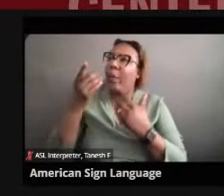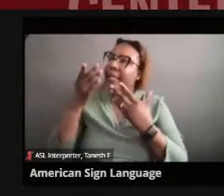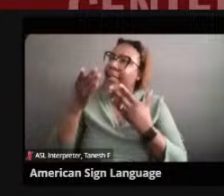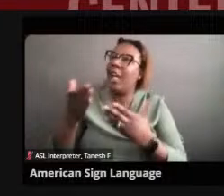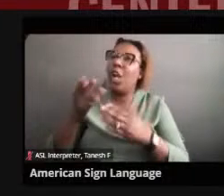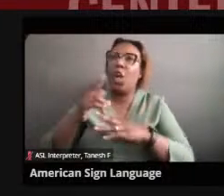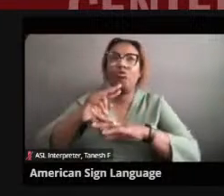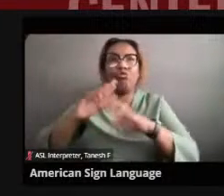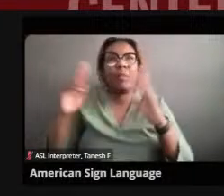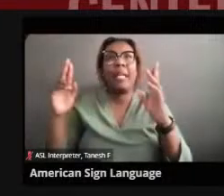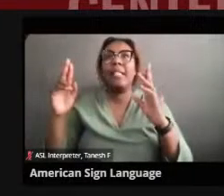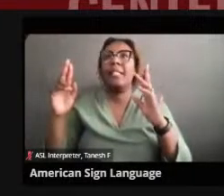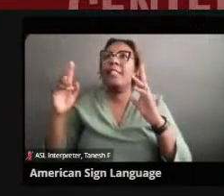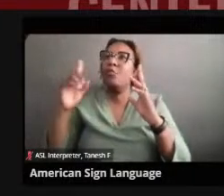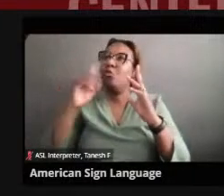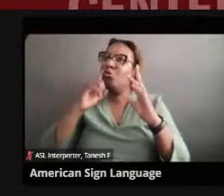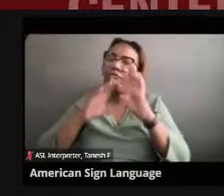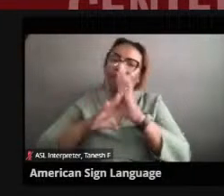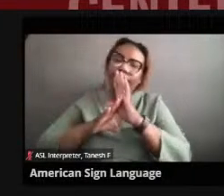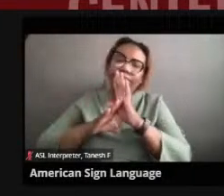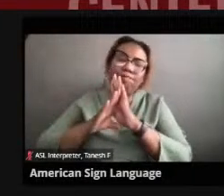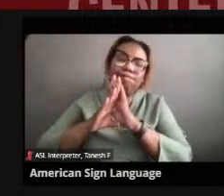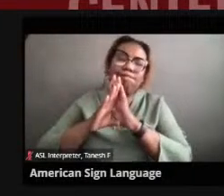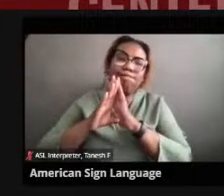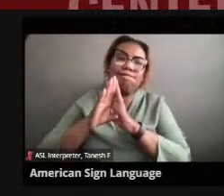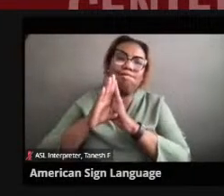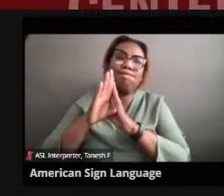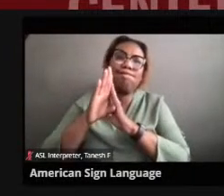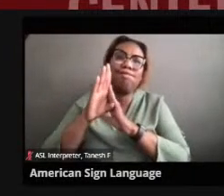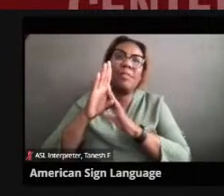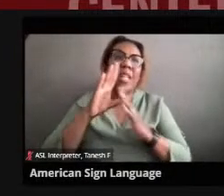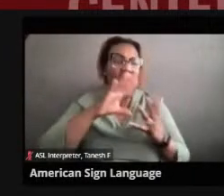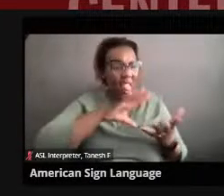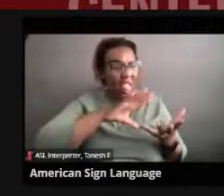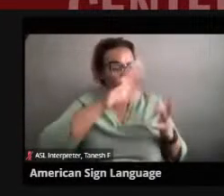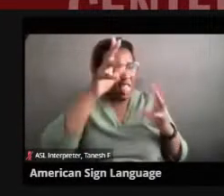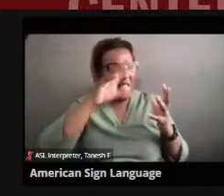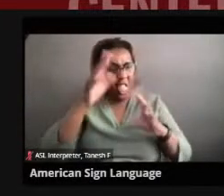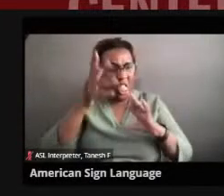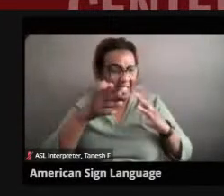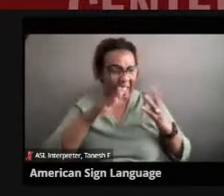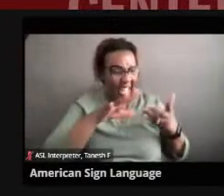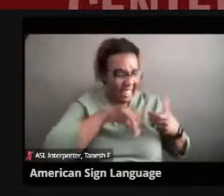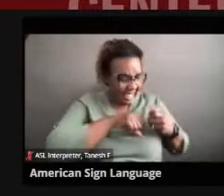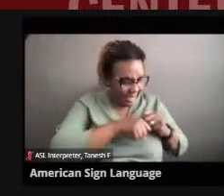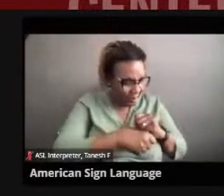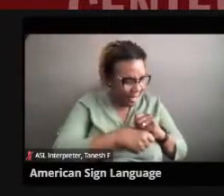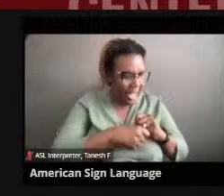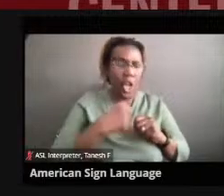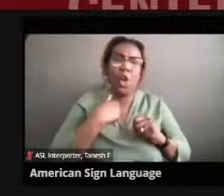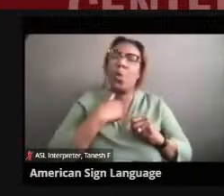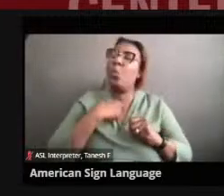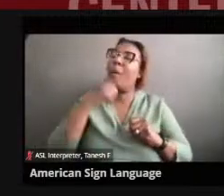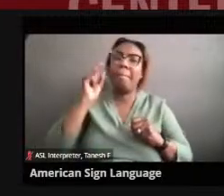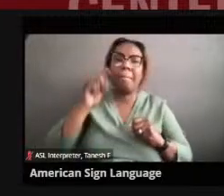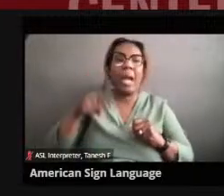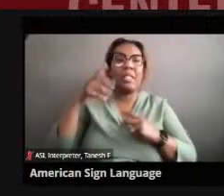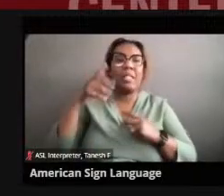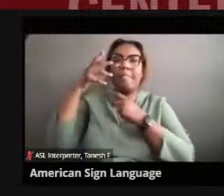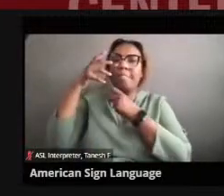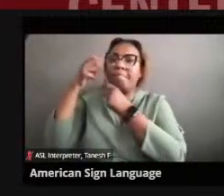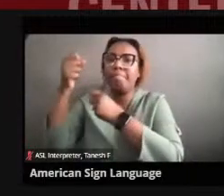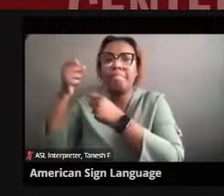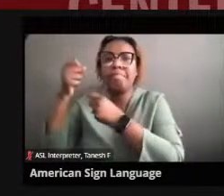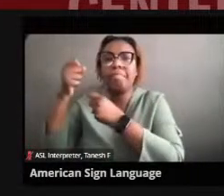through the soil. In the midst of extreme death and despair, we must hold on even tighter to our hope. We must remember